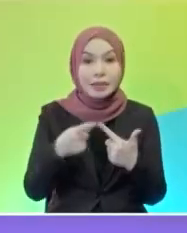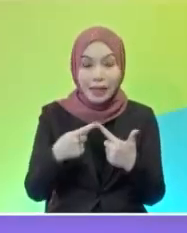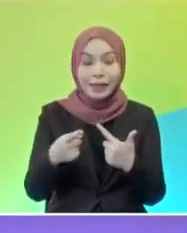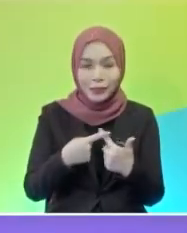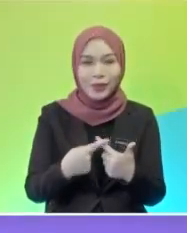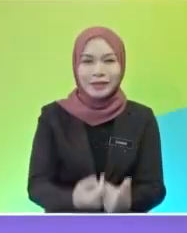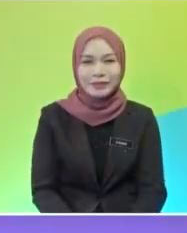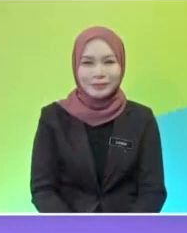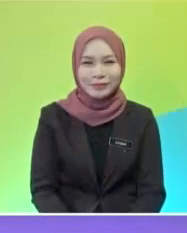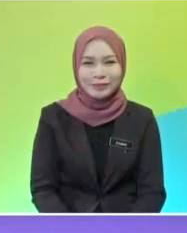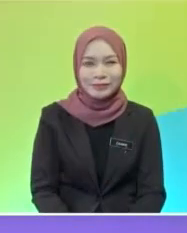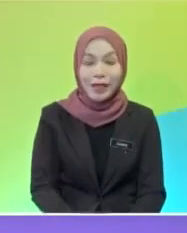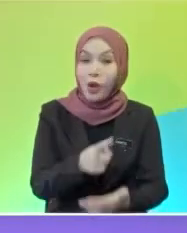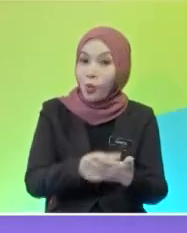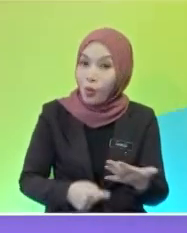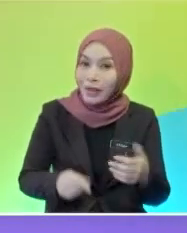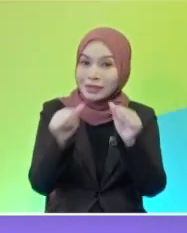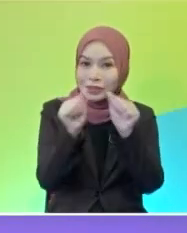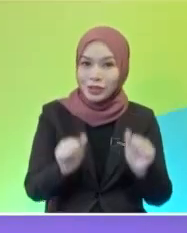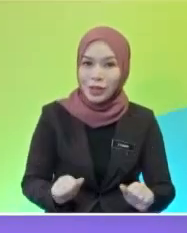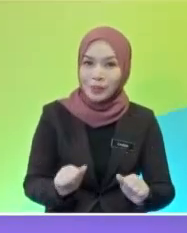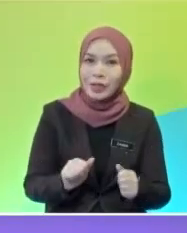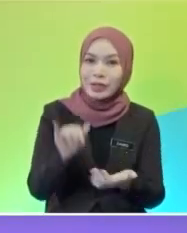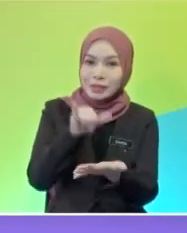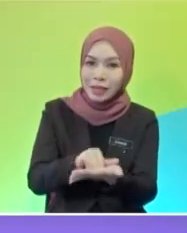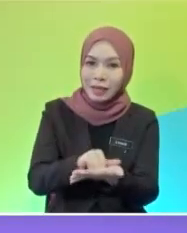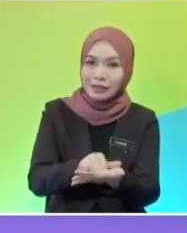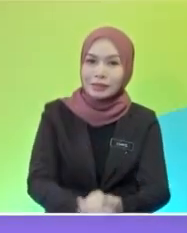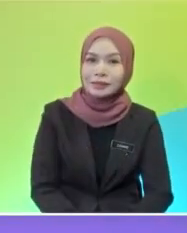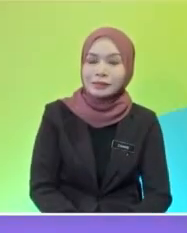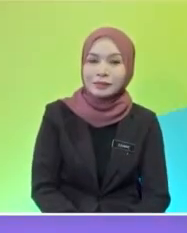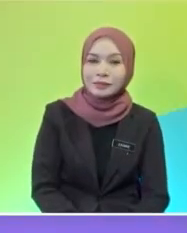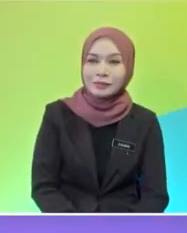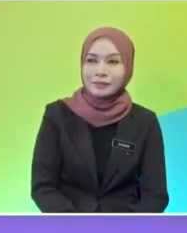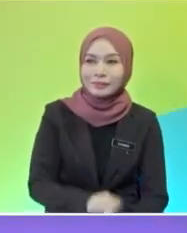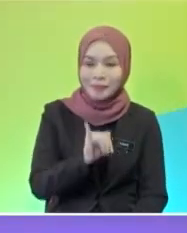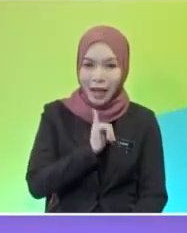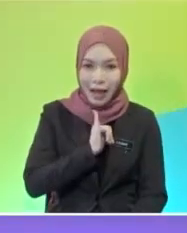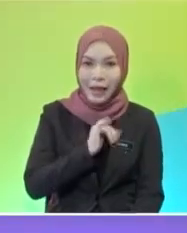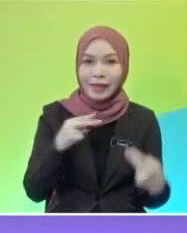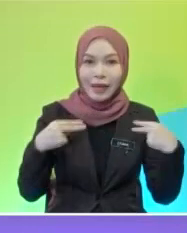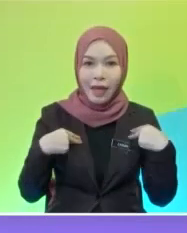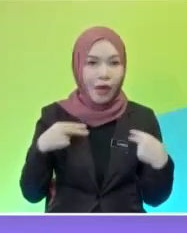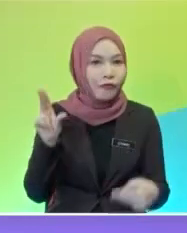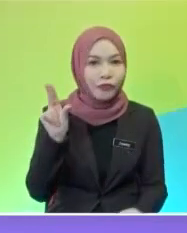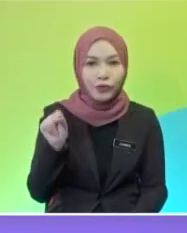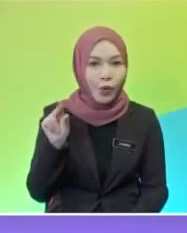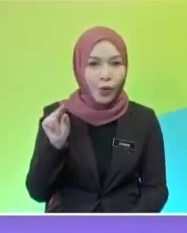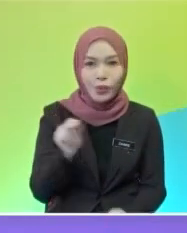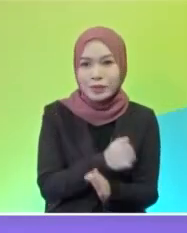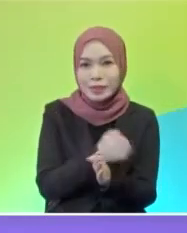this? What shape is it? I have no sides. I am